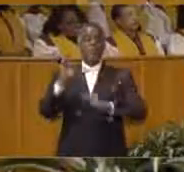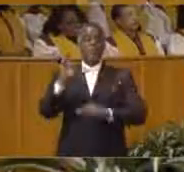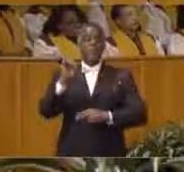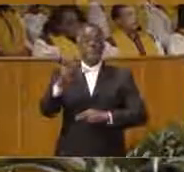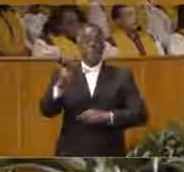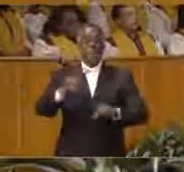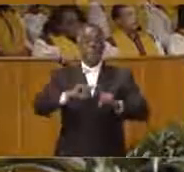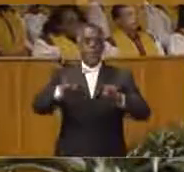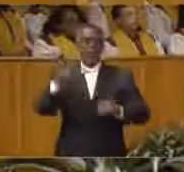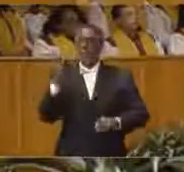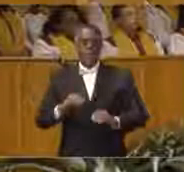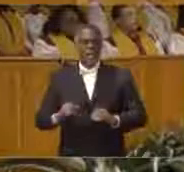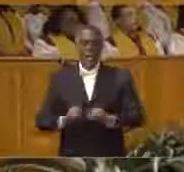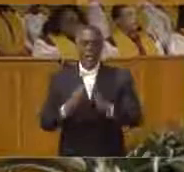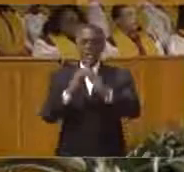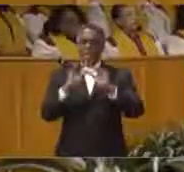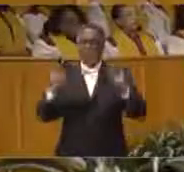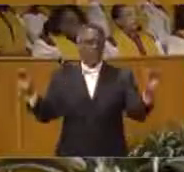but ain't never built nothing?